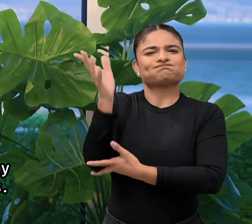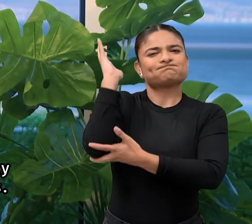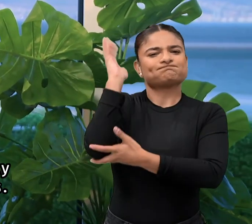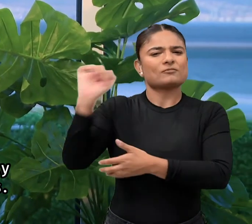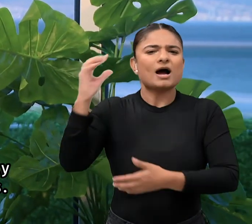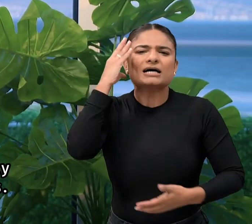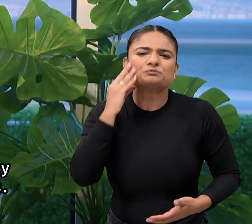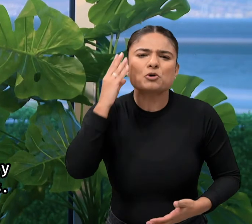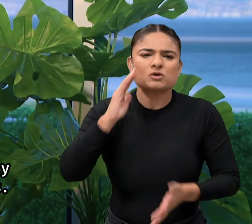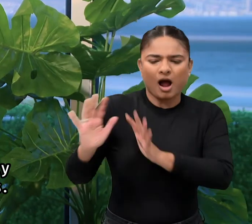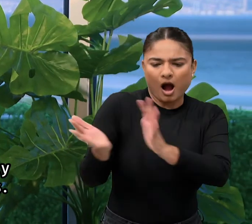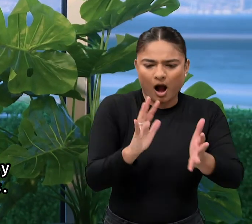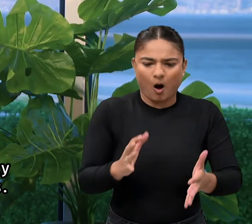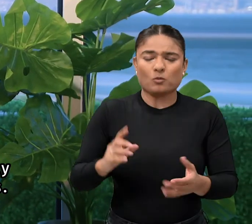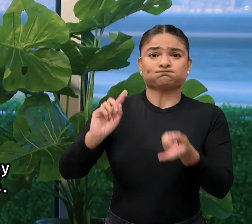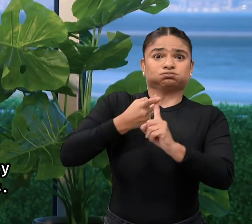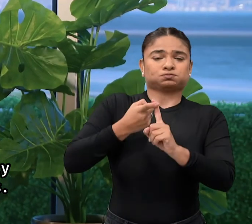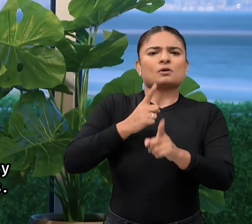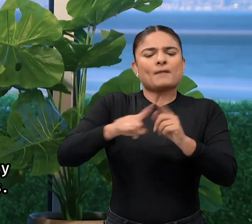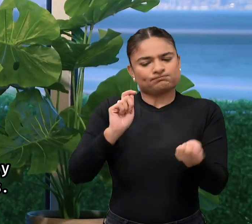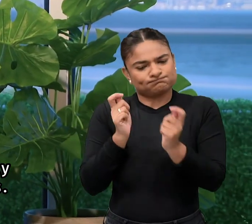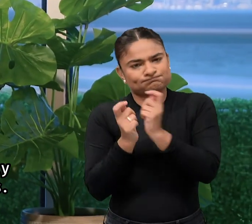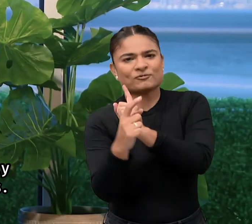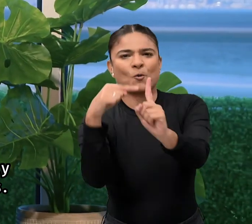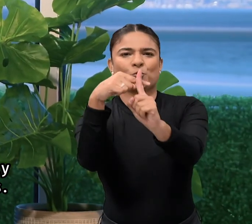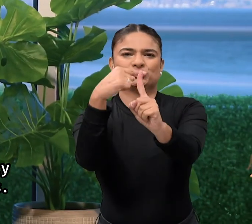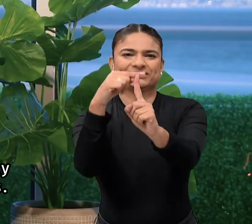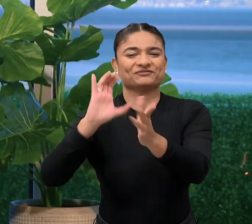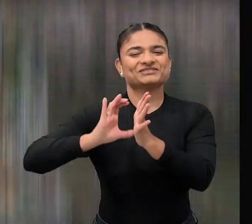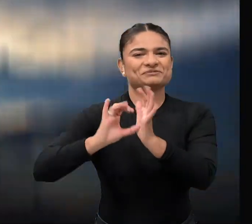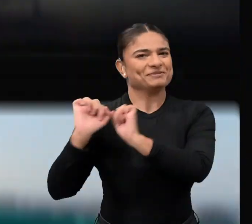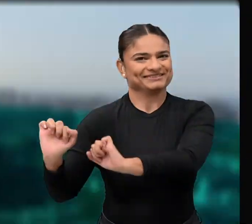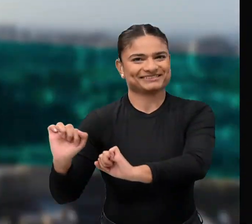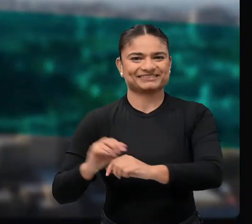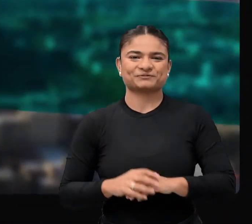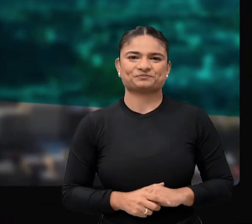hoe finansiële sekuriteit bygedra het tot haar herstelproses.